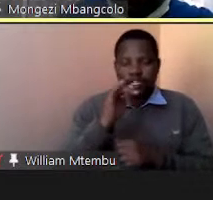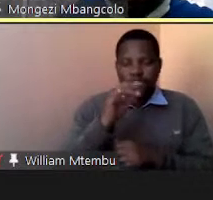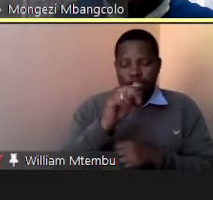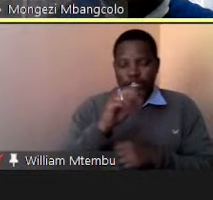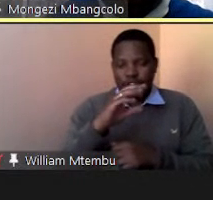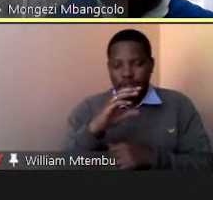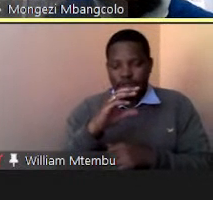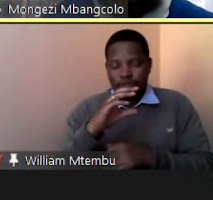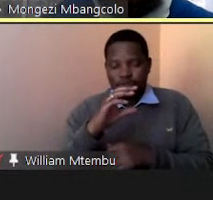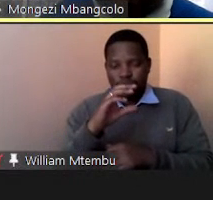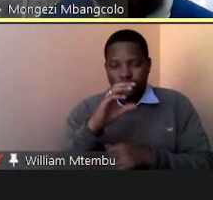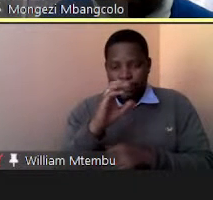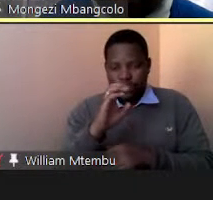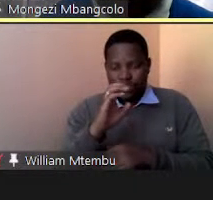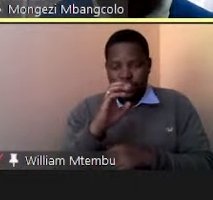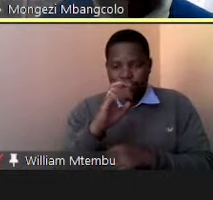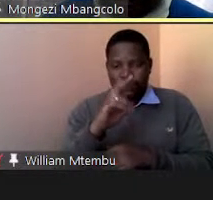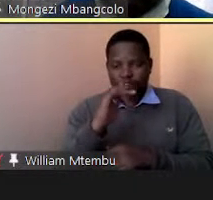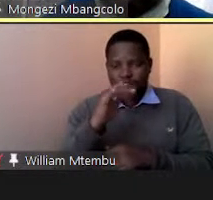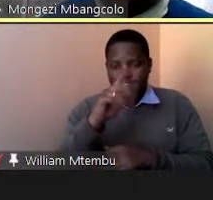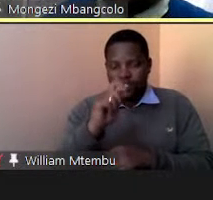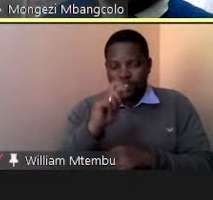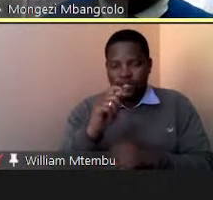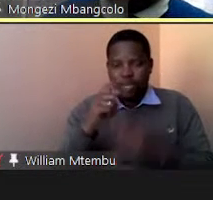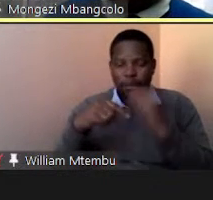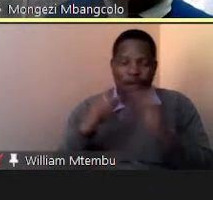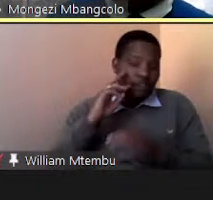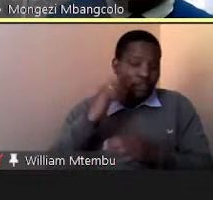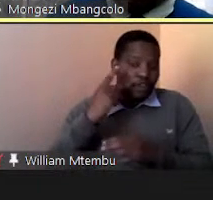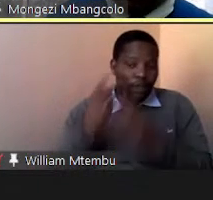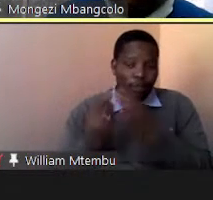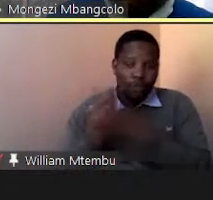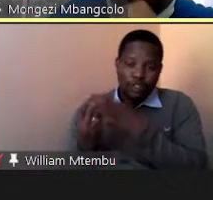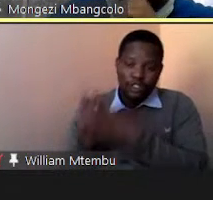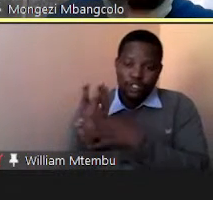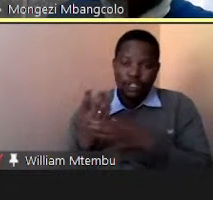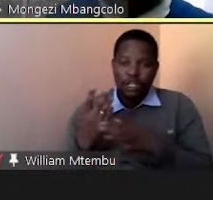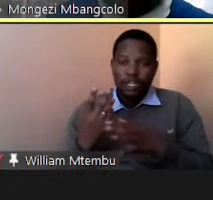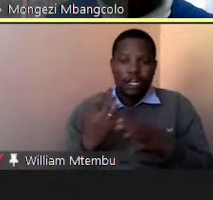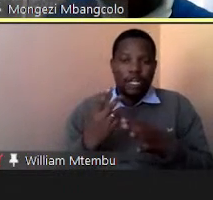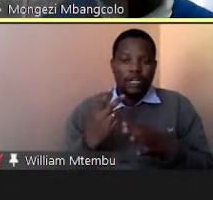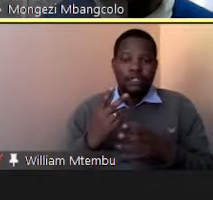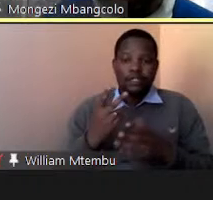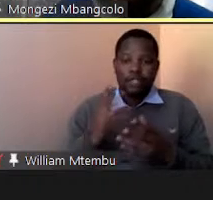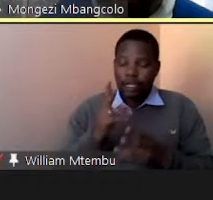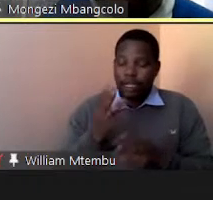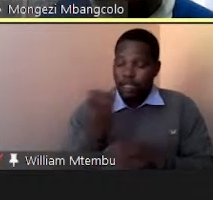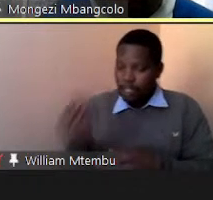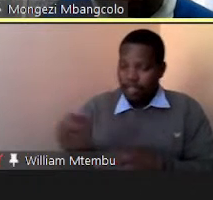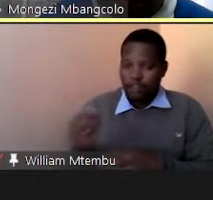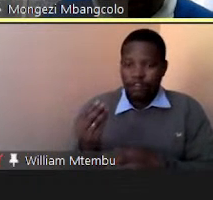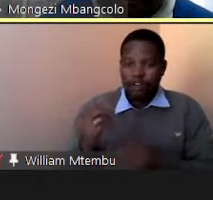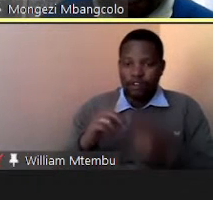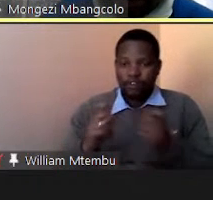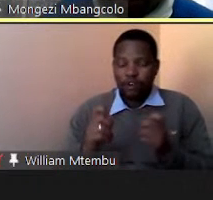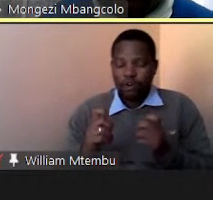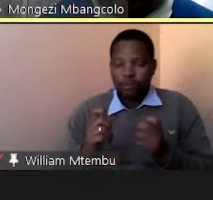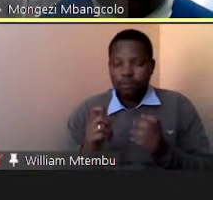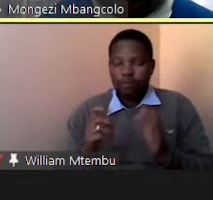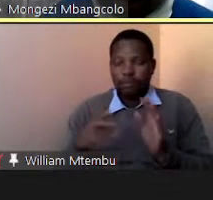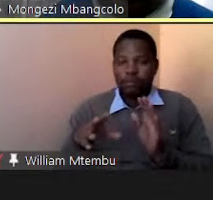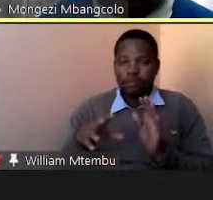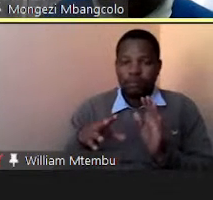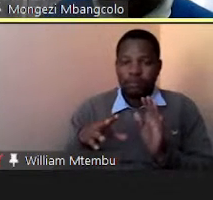for vegetable production, which is an already existing market in most districts of the province,